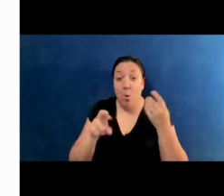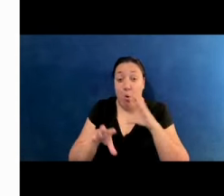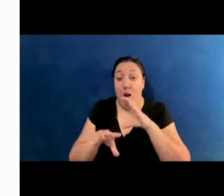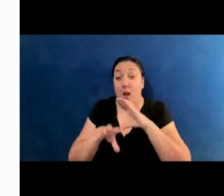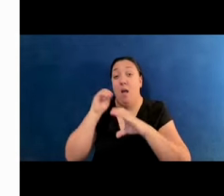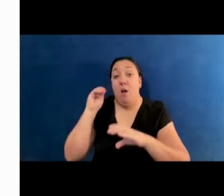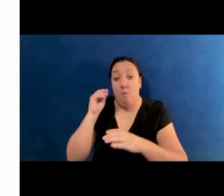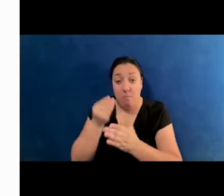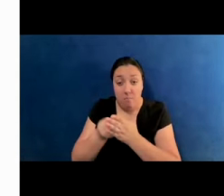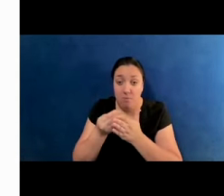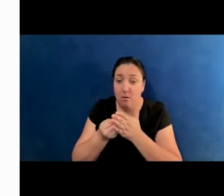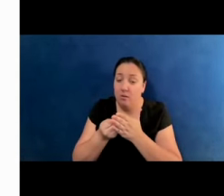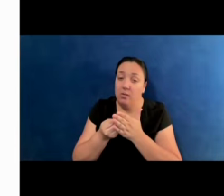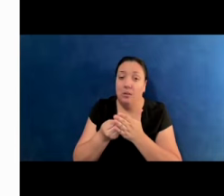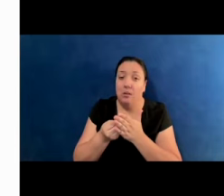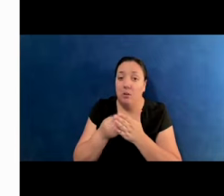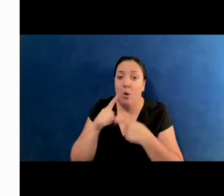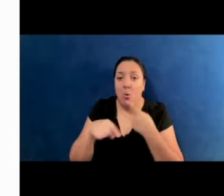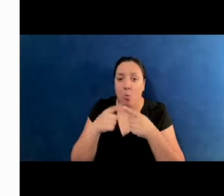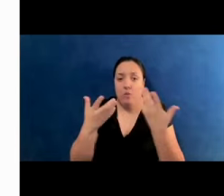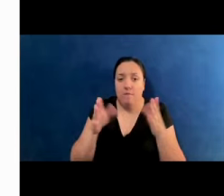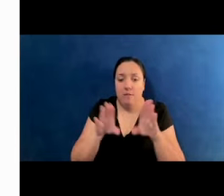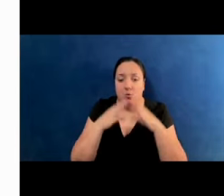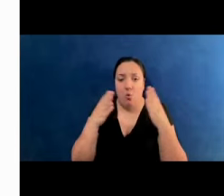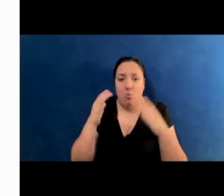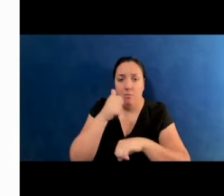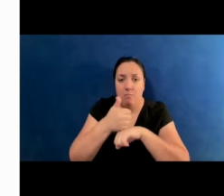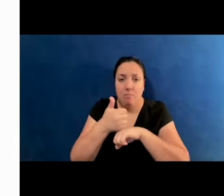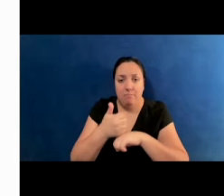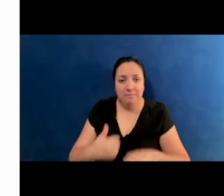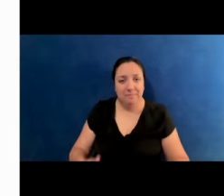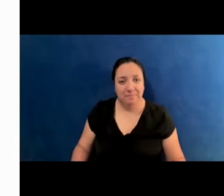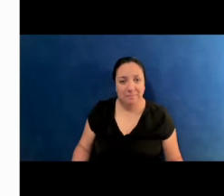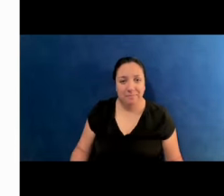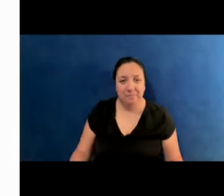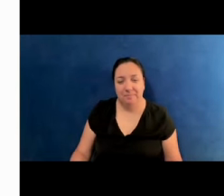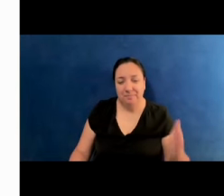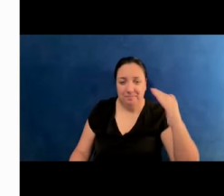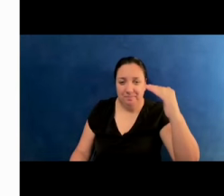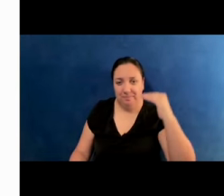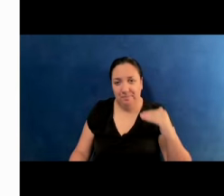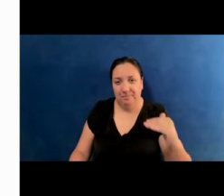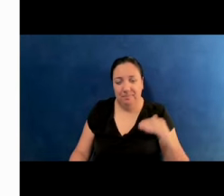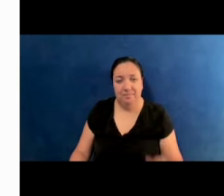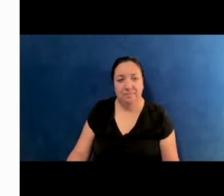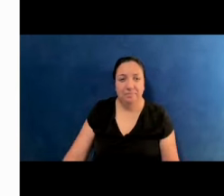out of your account once it's already open and funded. We can go to the next slide.